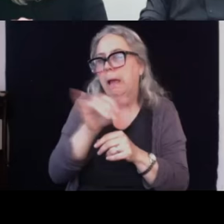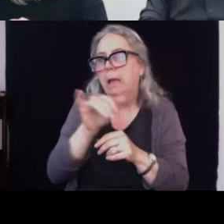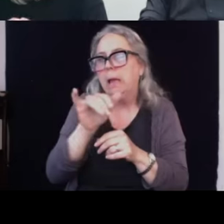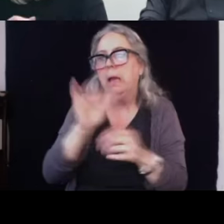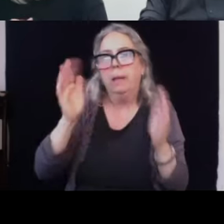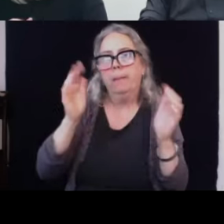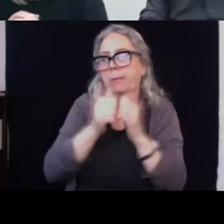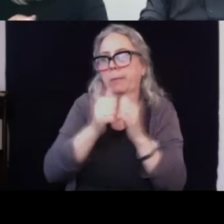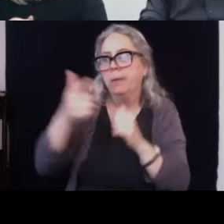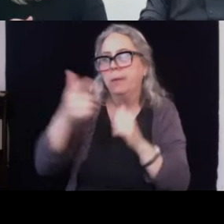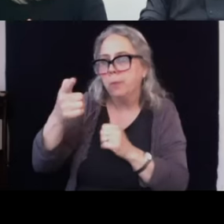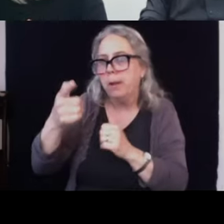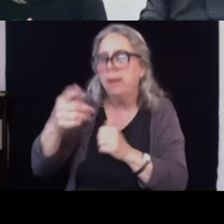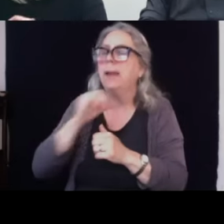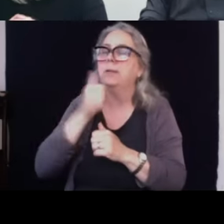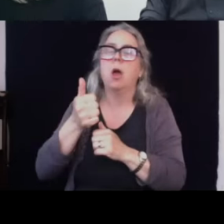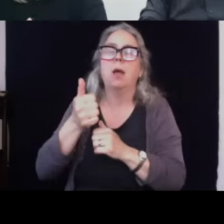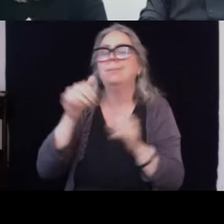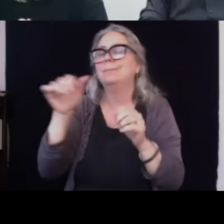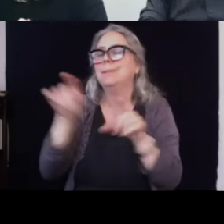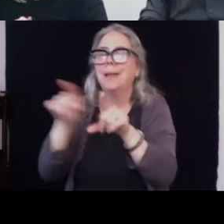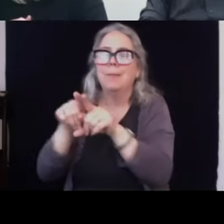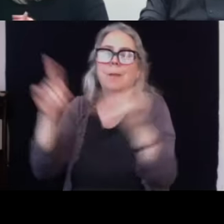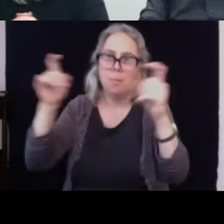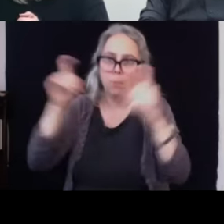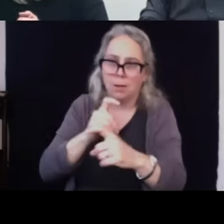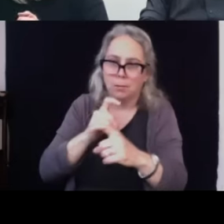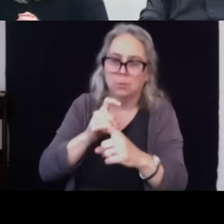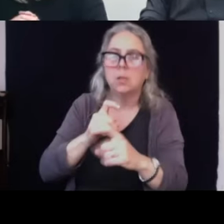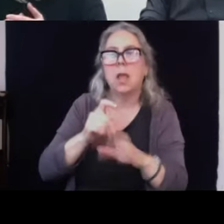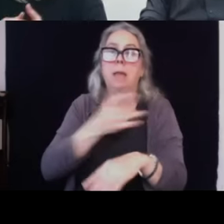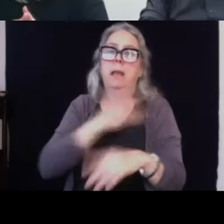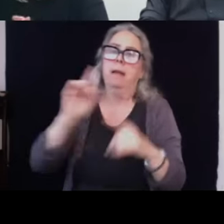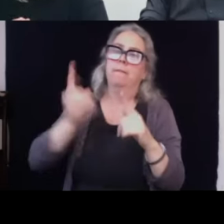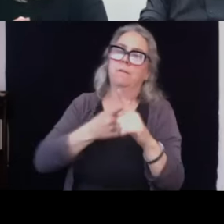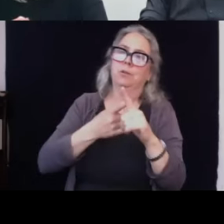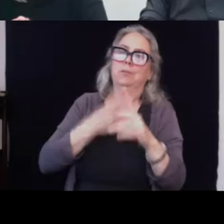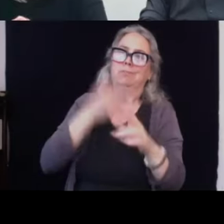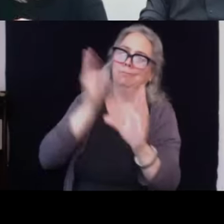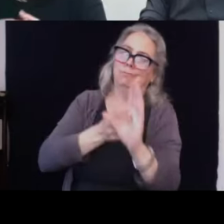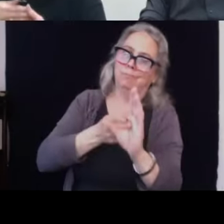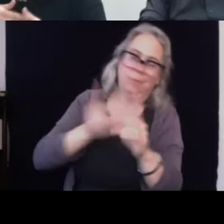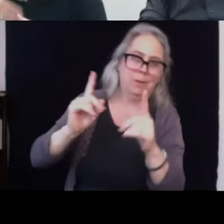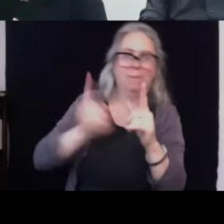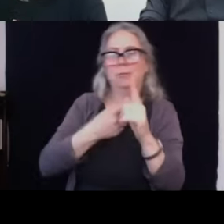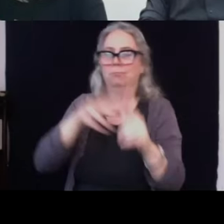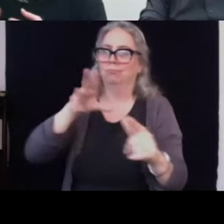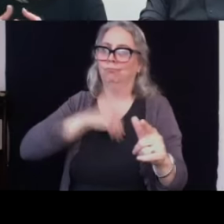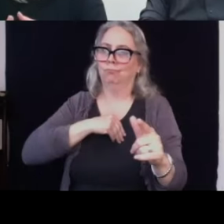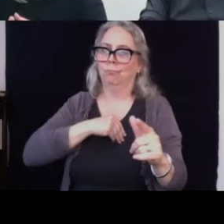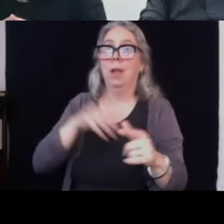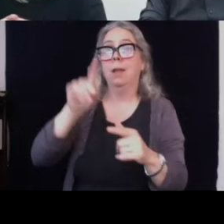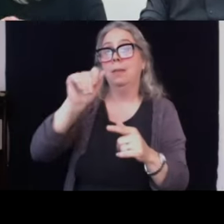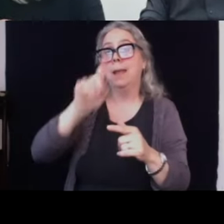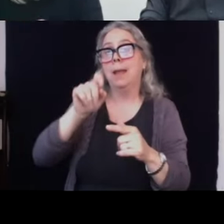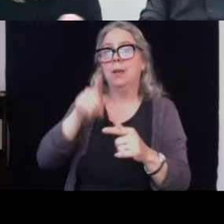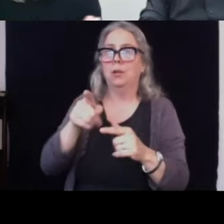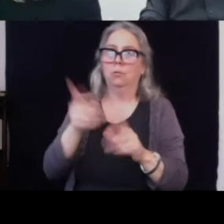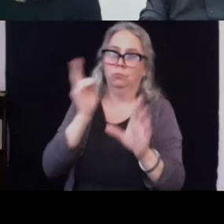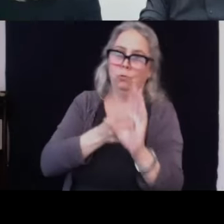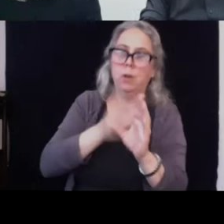comprehensive. And this one is a first come, first serve. So the date you get on determines when you'll get off.